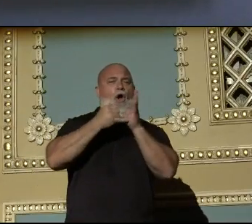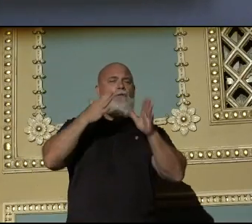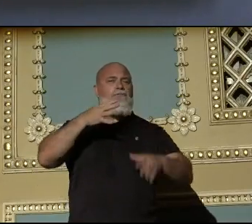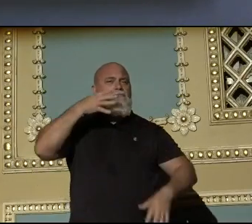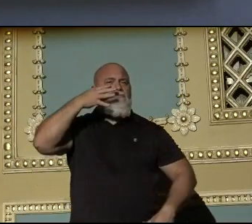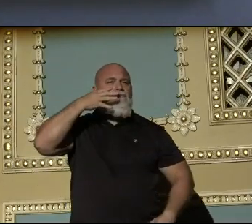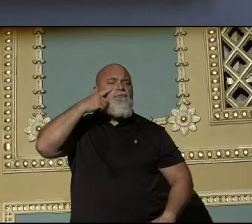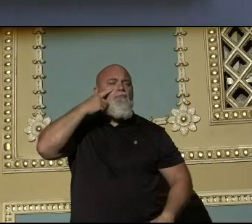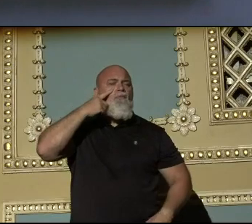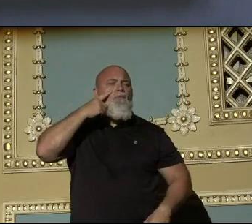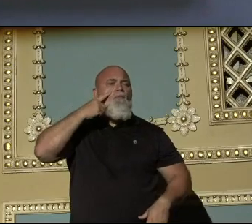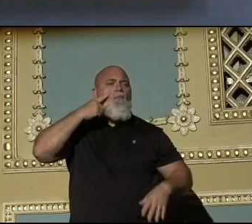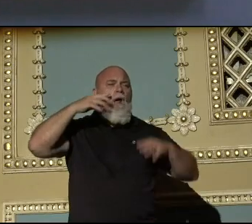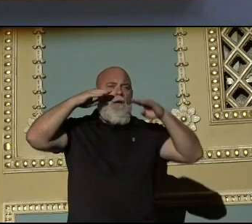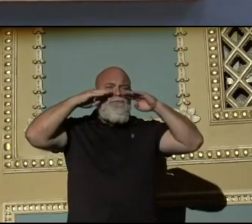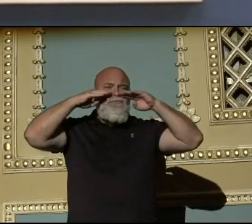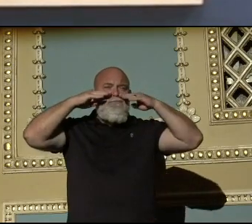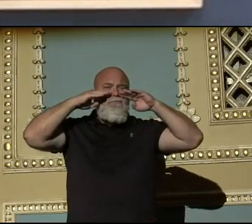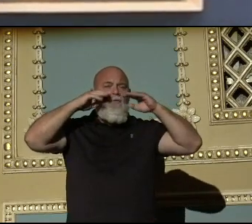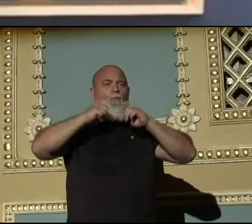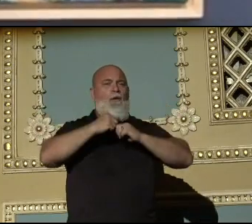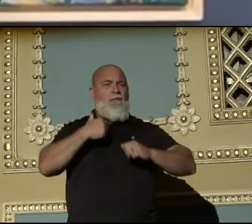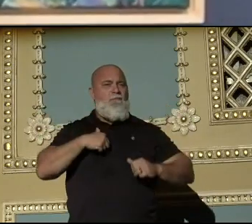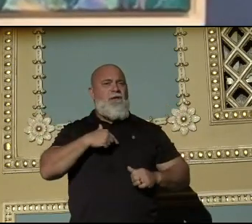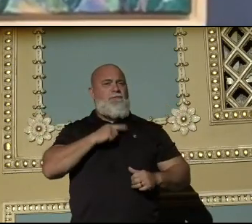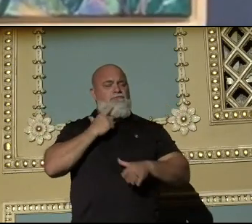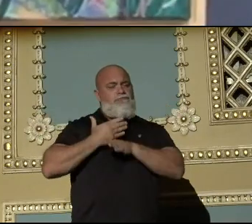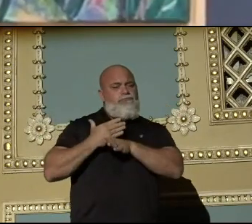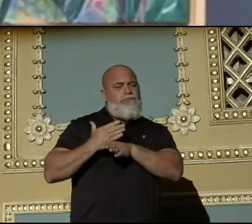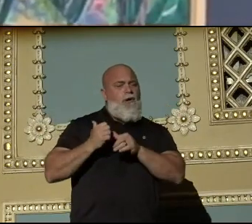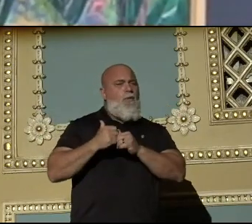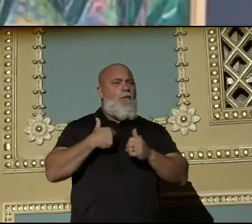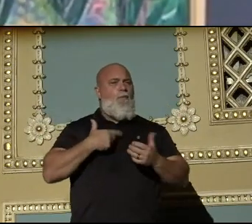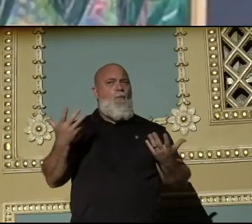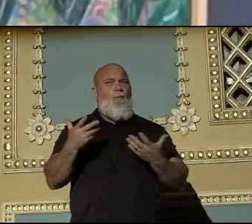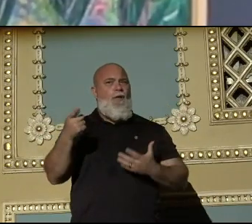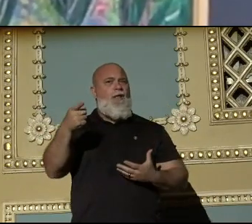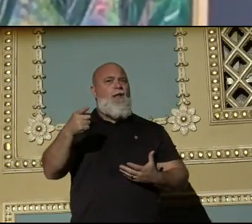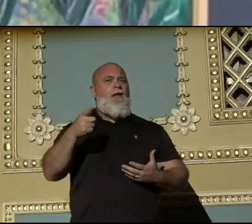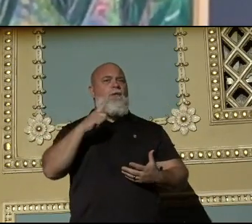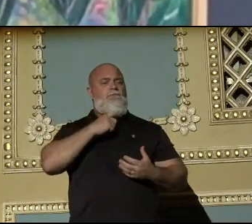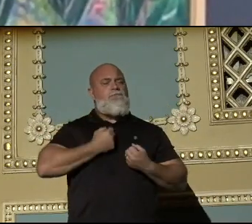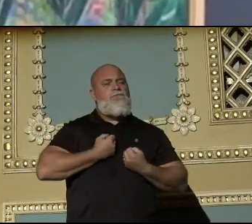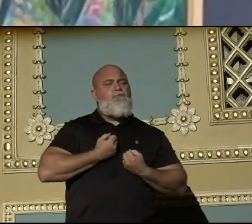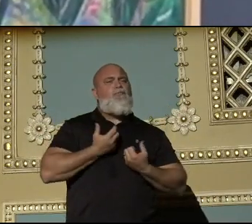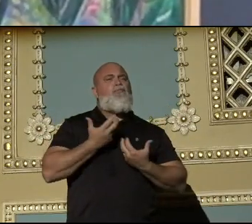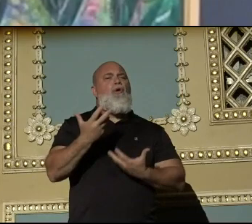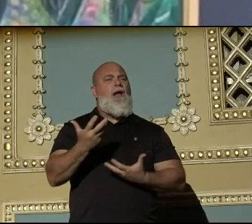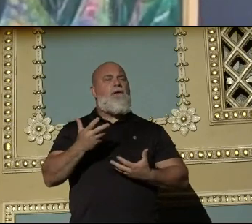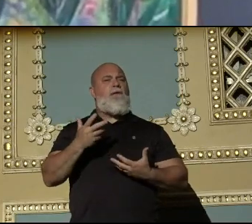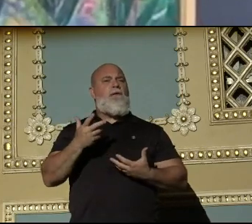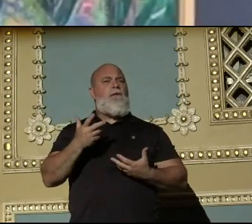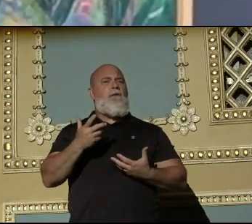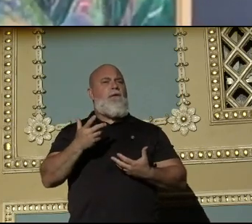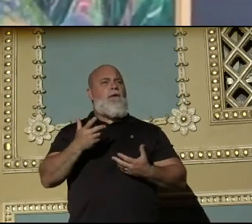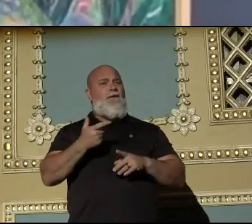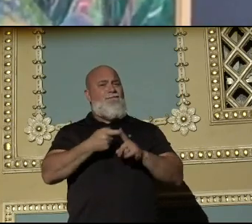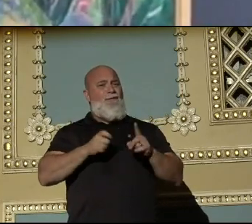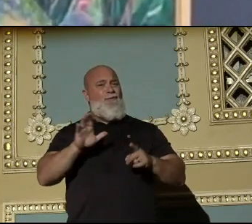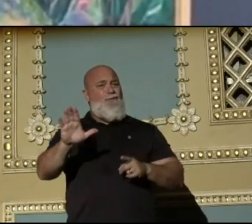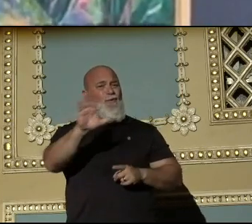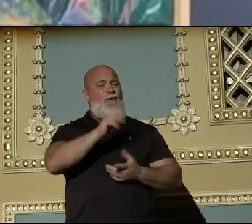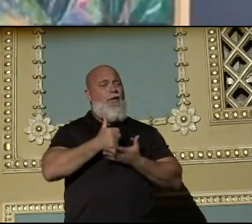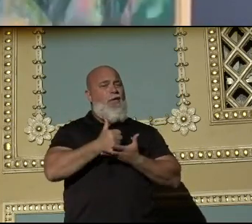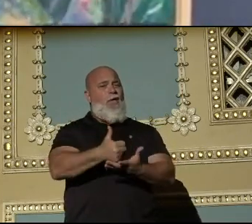eyes and share with me that what they've been able to express that's come from their heart, you know,